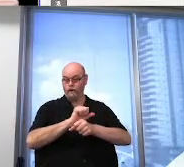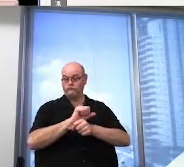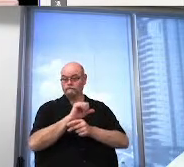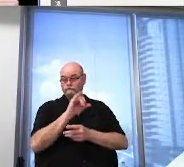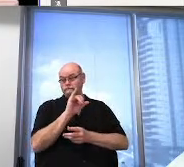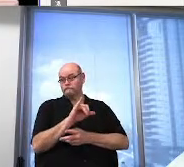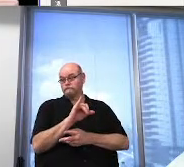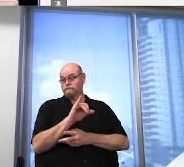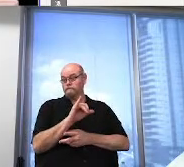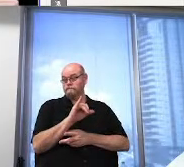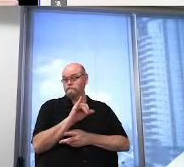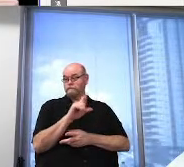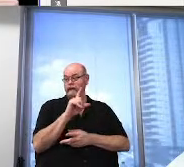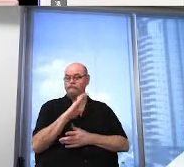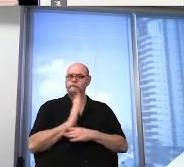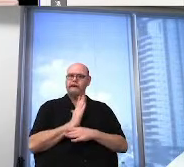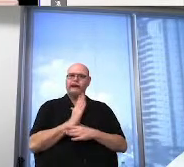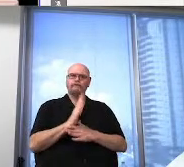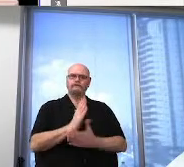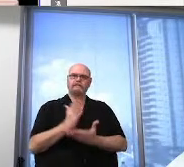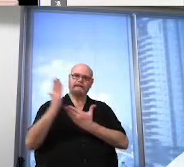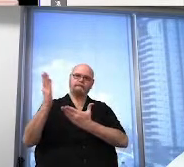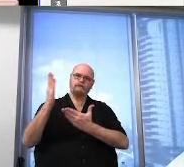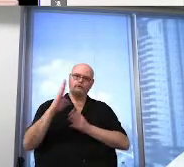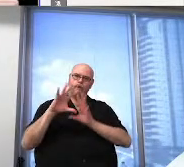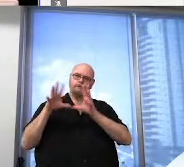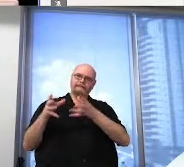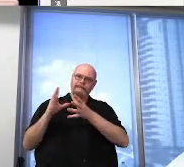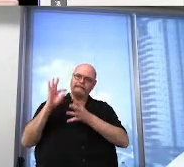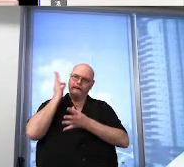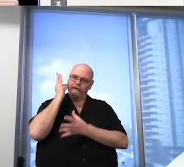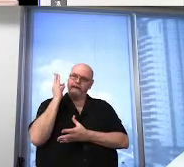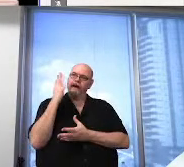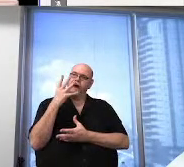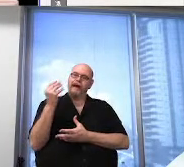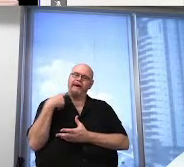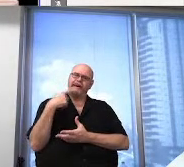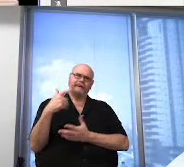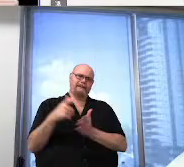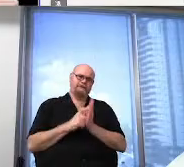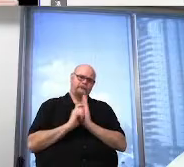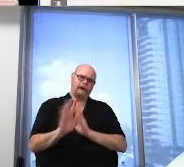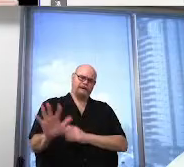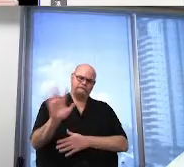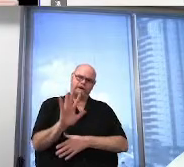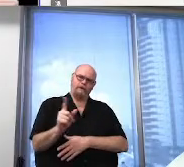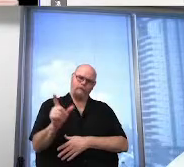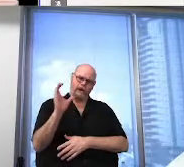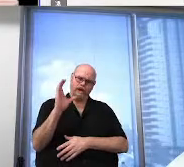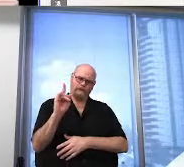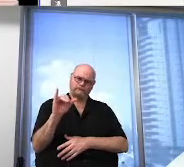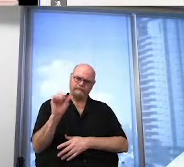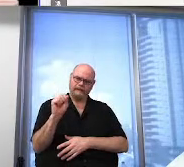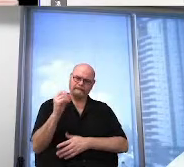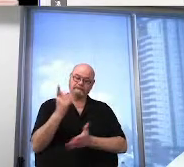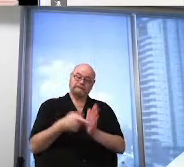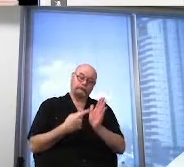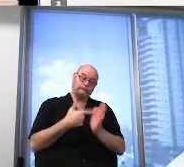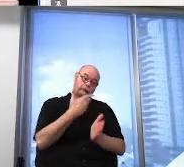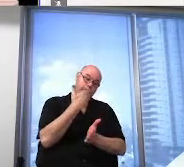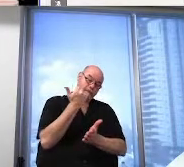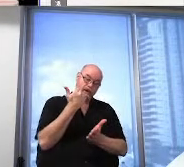processed through the appropriate entities, and it takes at least 100 days. We're saying sometimes we see